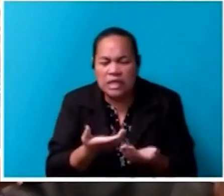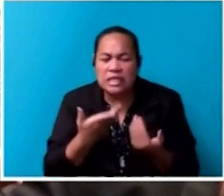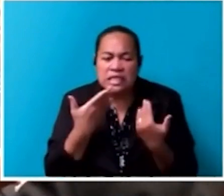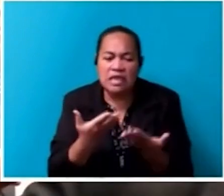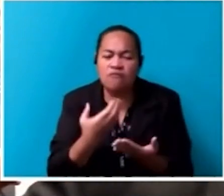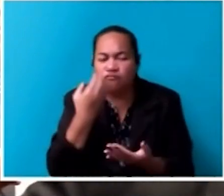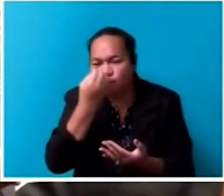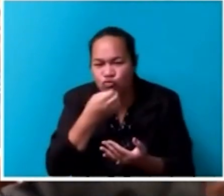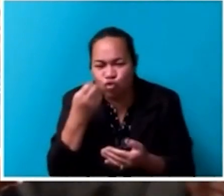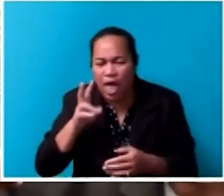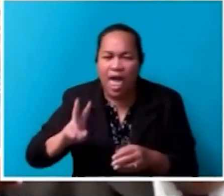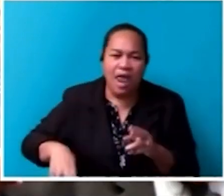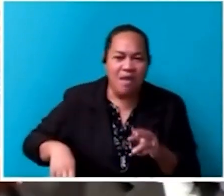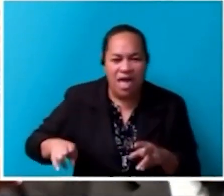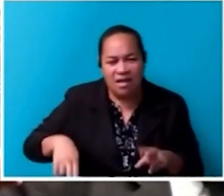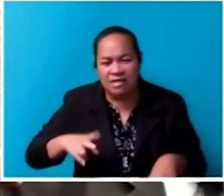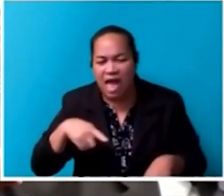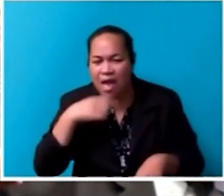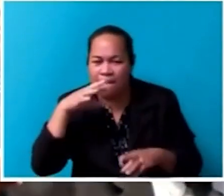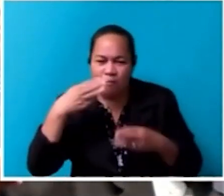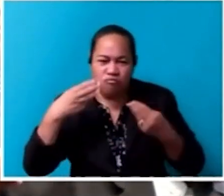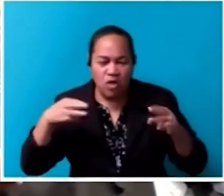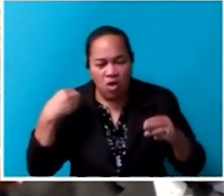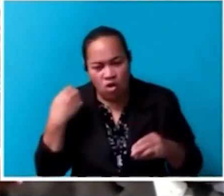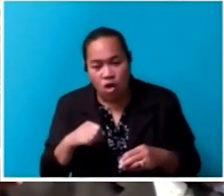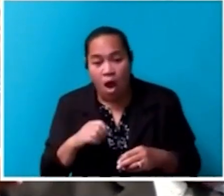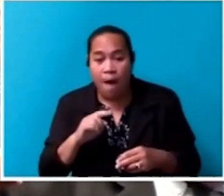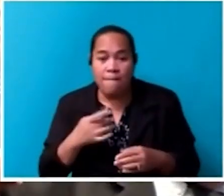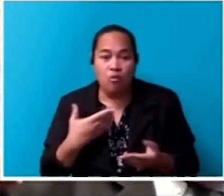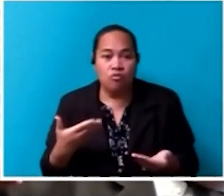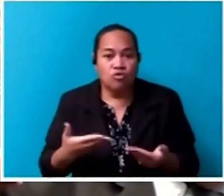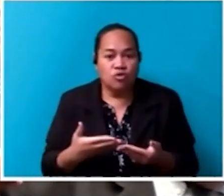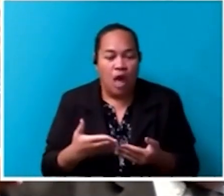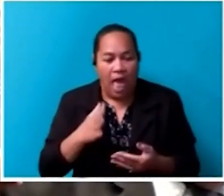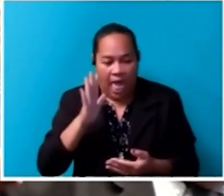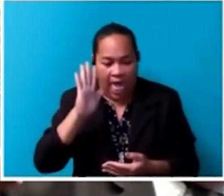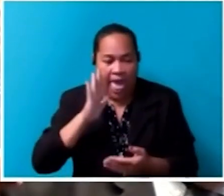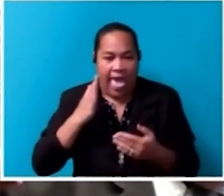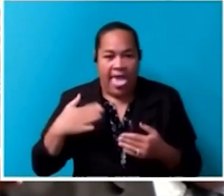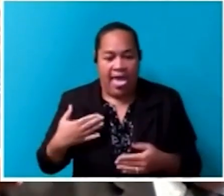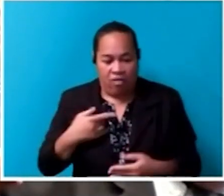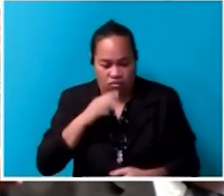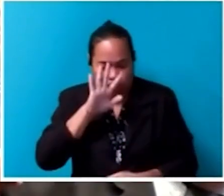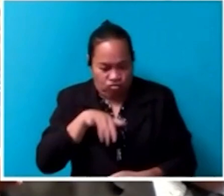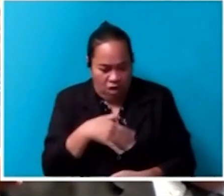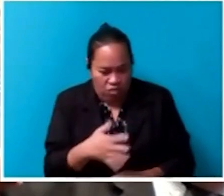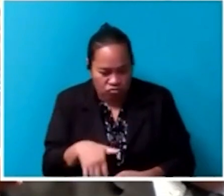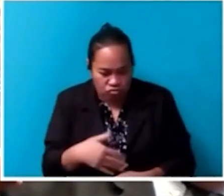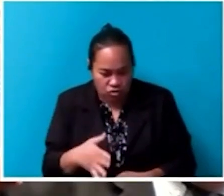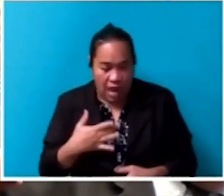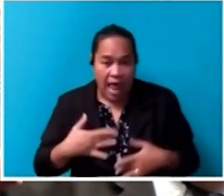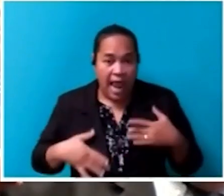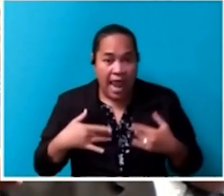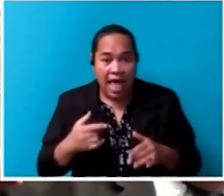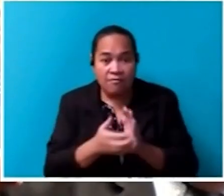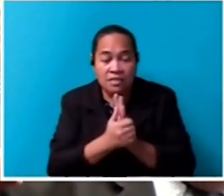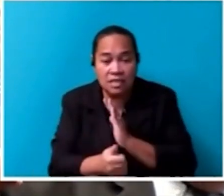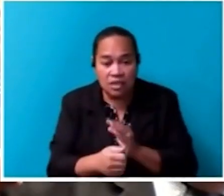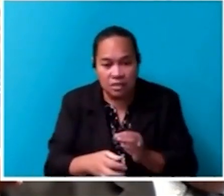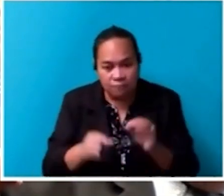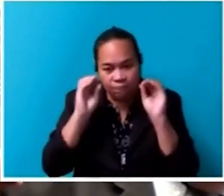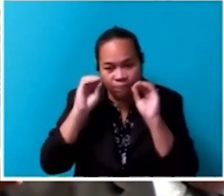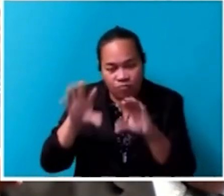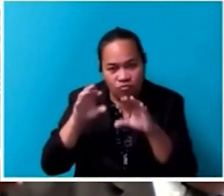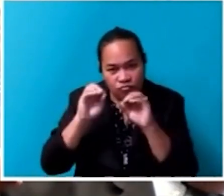entertainment, Easter on the Park introduced health screenings, life skills workshops, spiritual